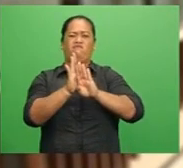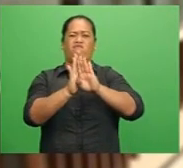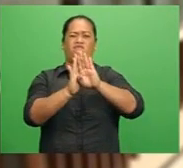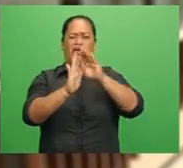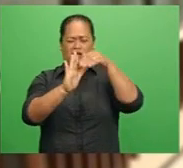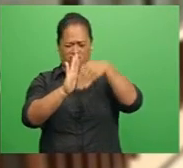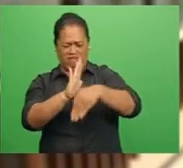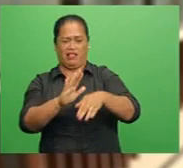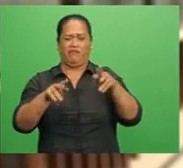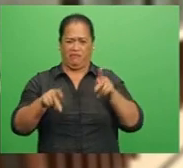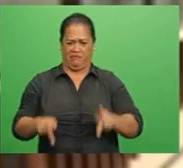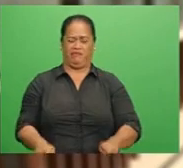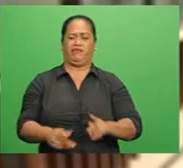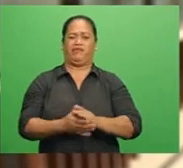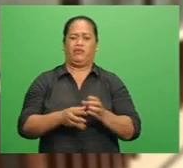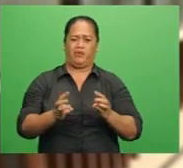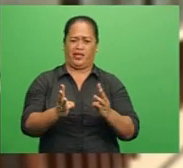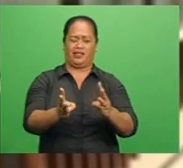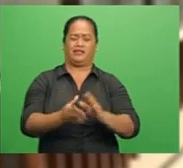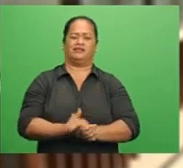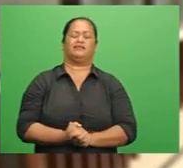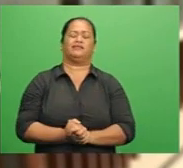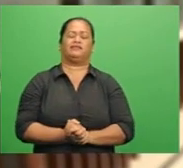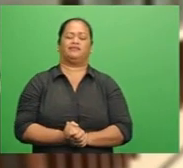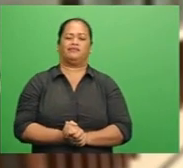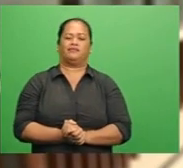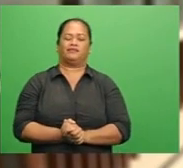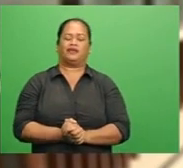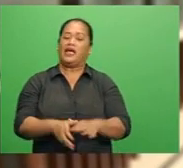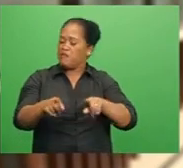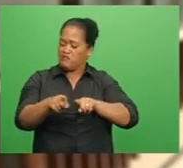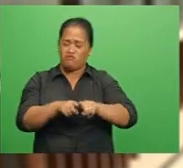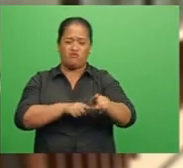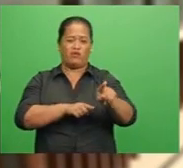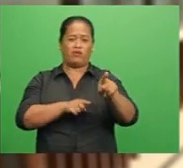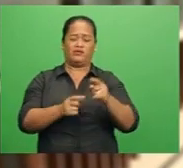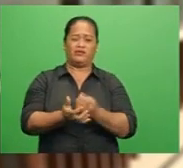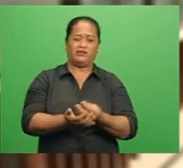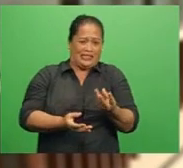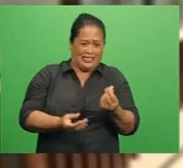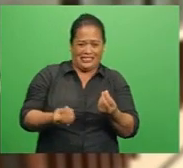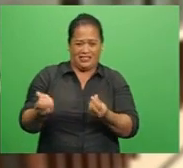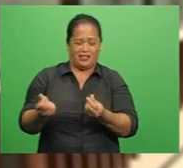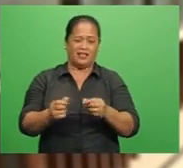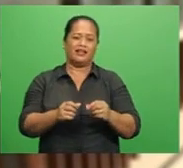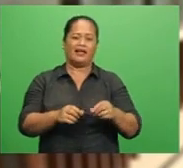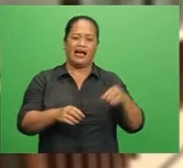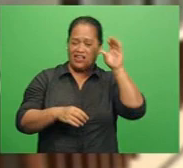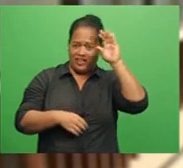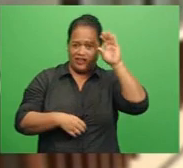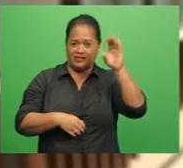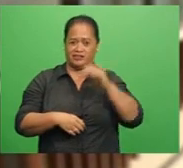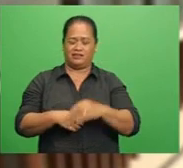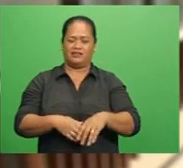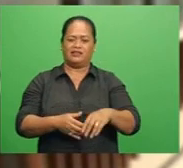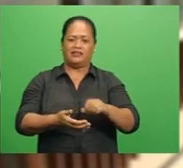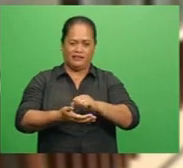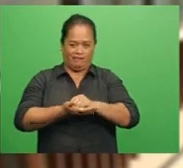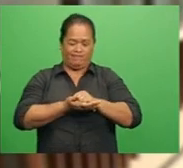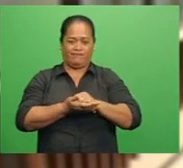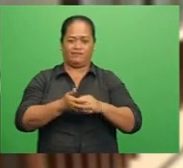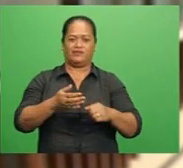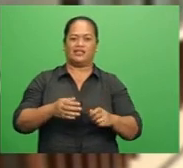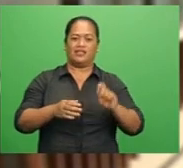deficits as the government increases spending. And with most markets keeping close tomorrow for the New Year celebration, the currency trading